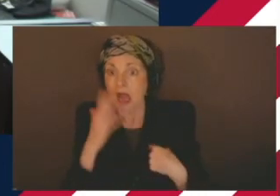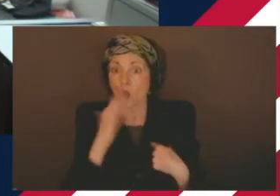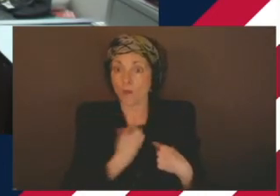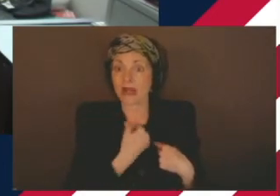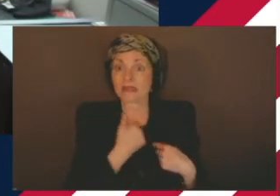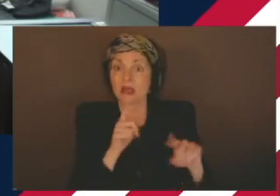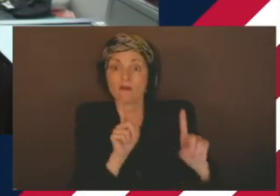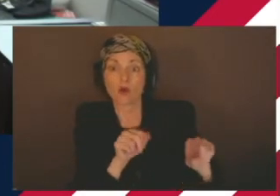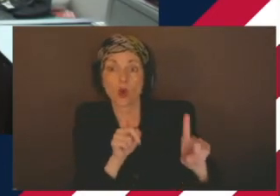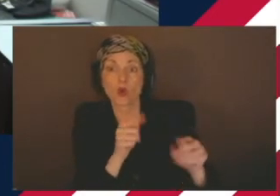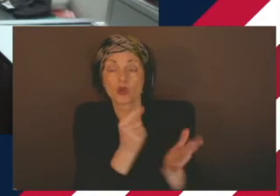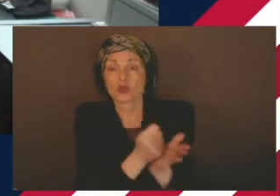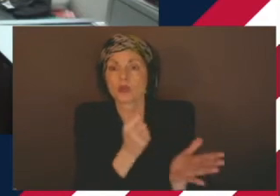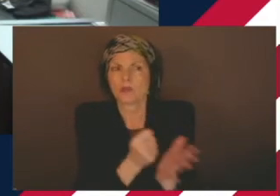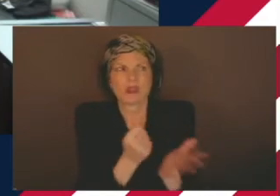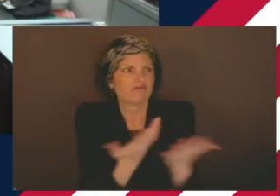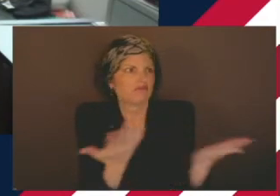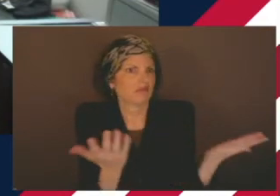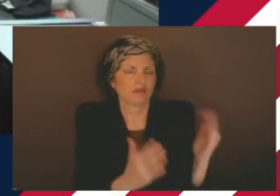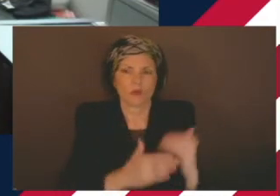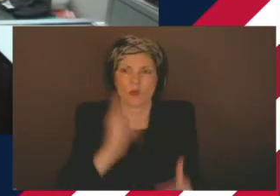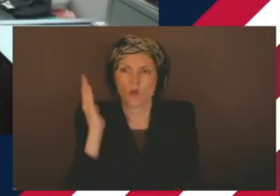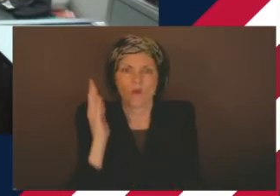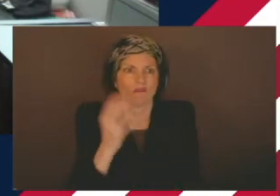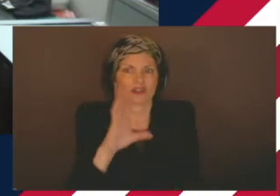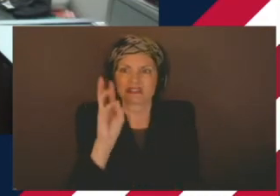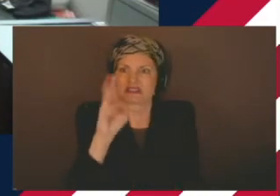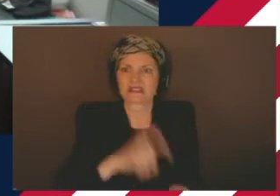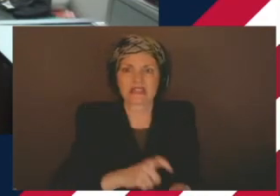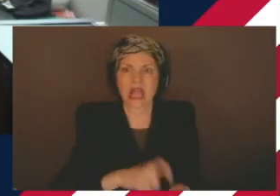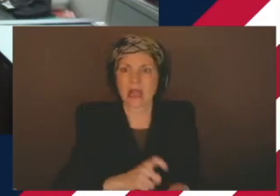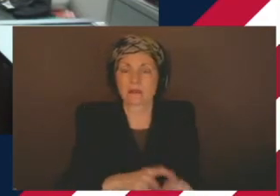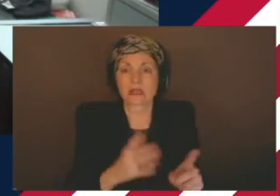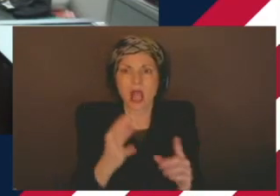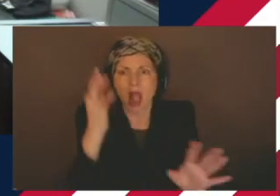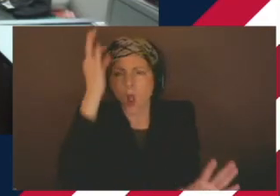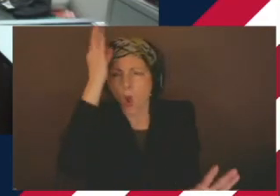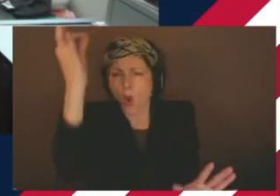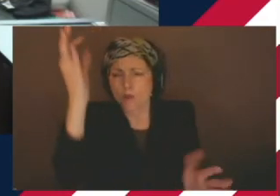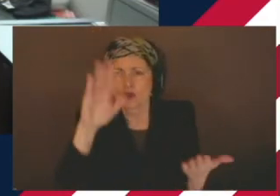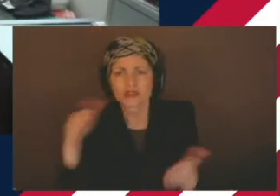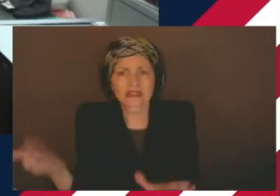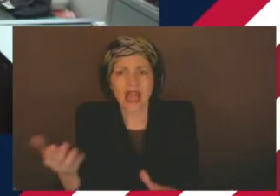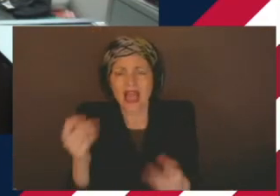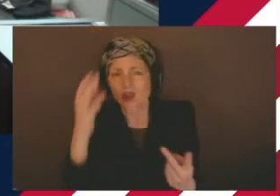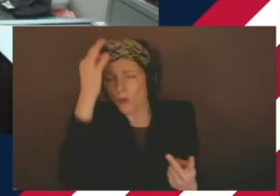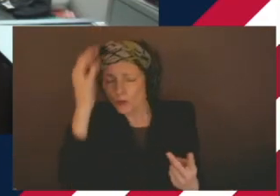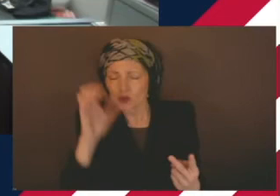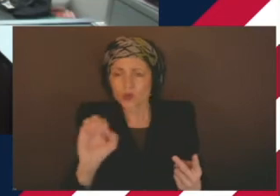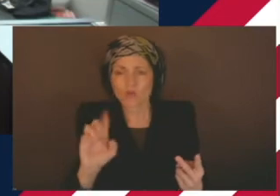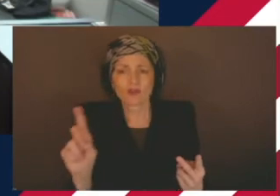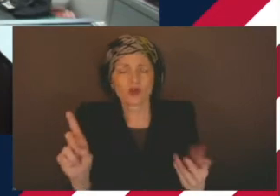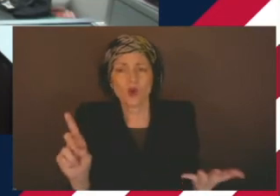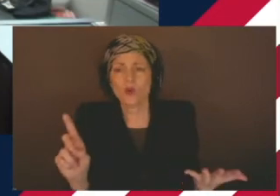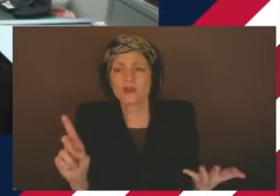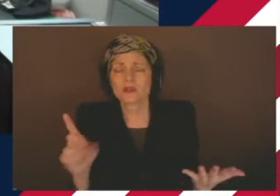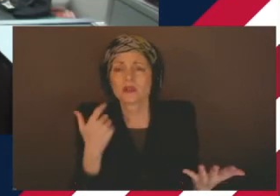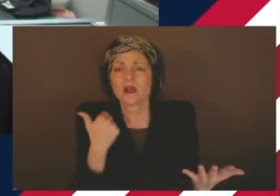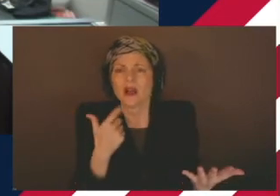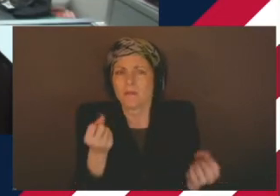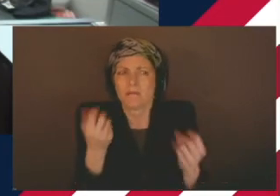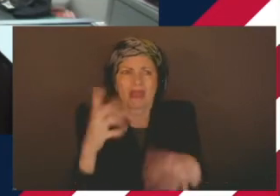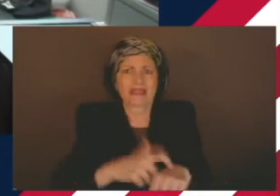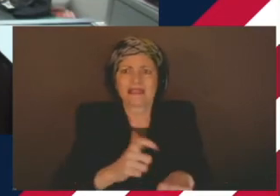was never able to sustain my recovery and came close to death and overdose multiple times. What we need is an investment in the